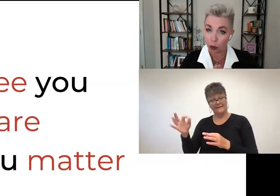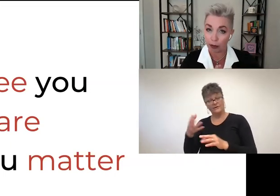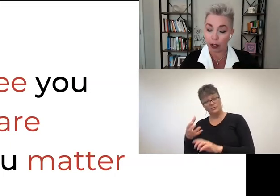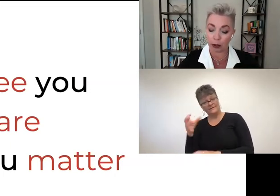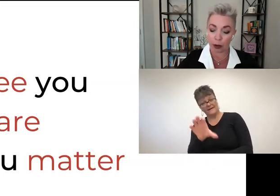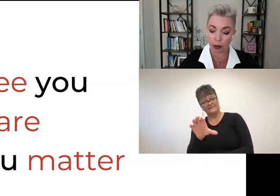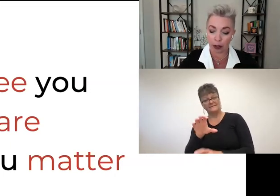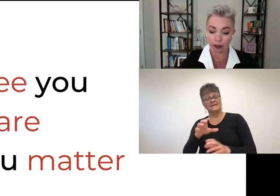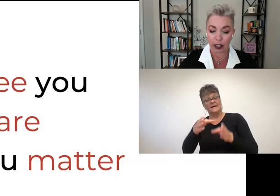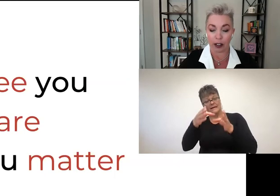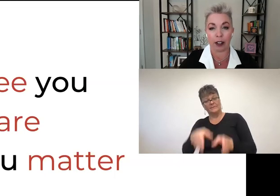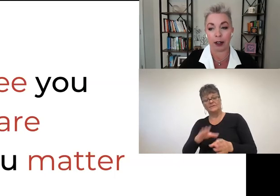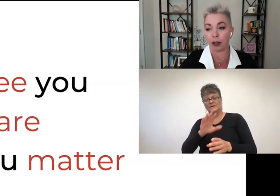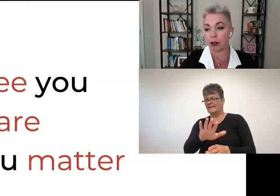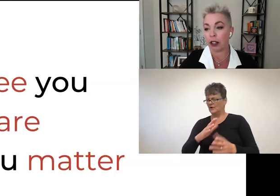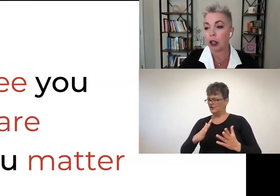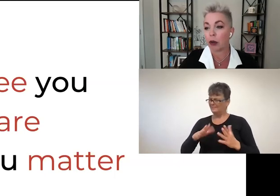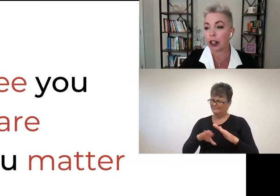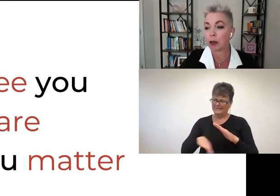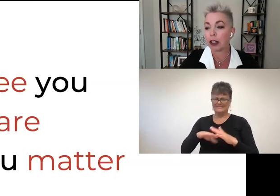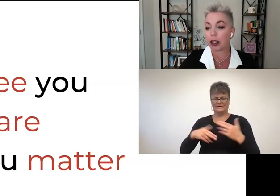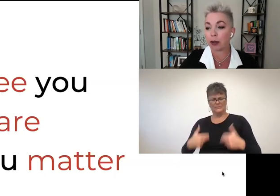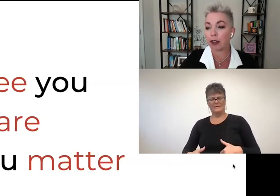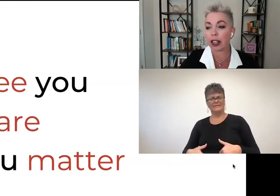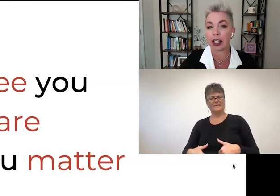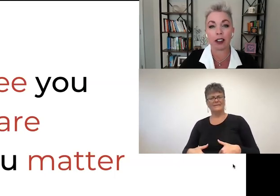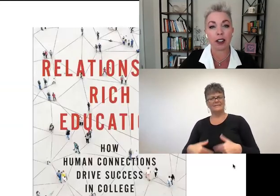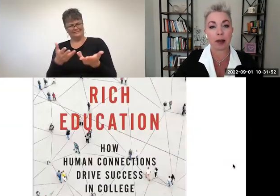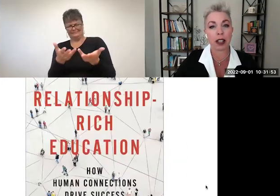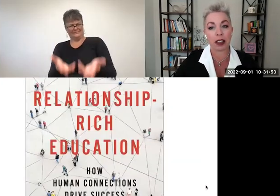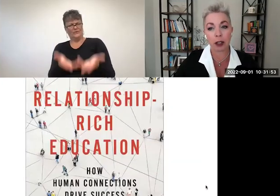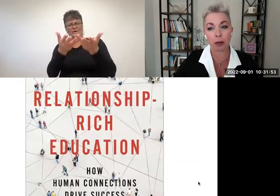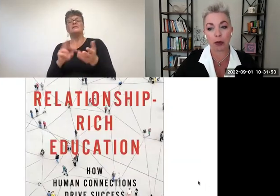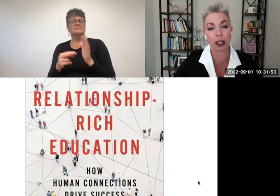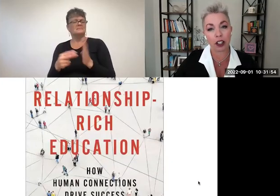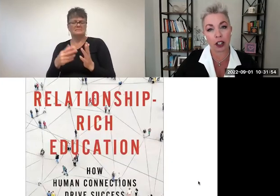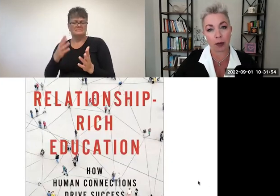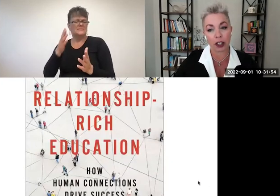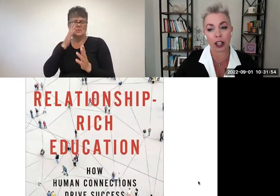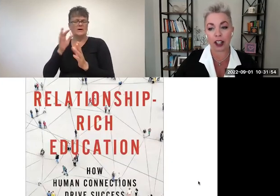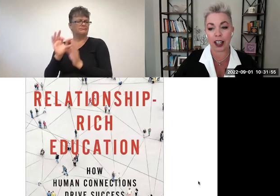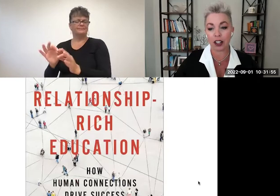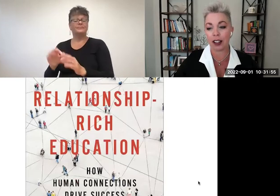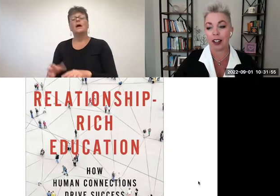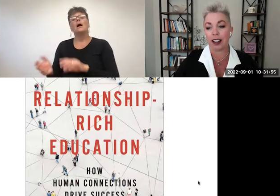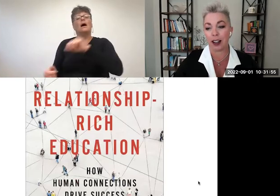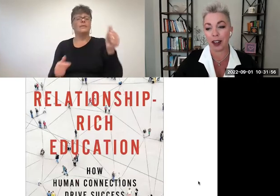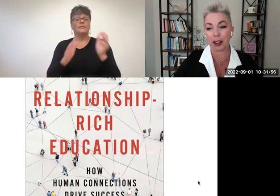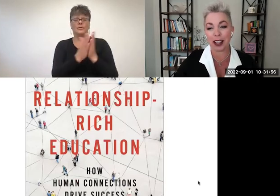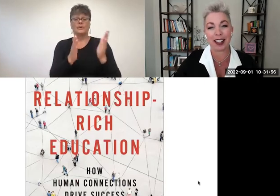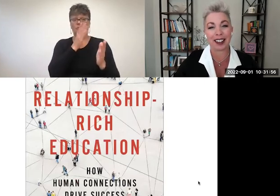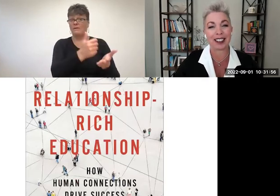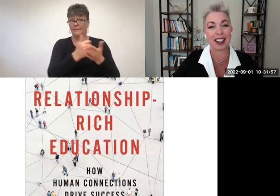humanity, we feel renewed in our own. We'll also be looking briefly at concepts in this book, Relationship Rich Education.